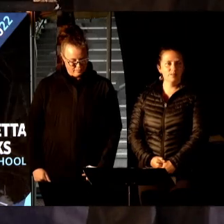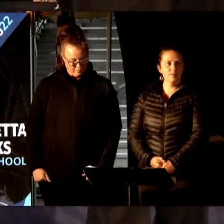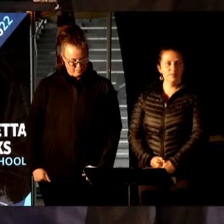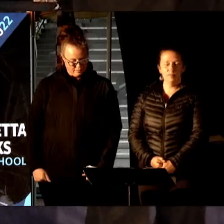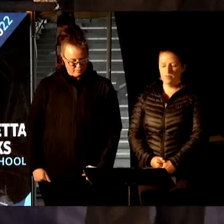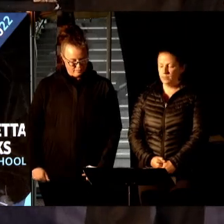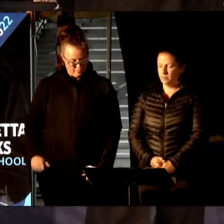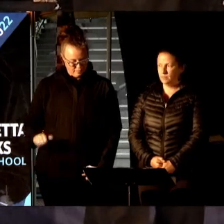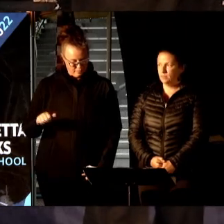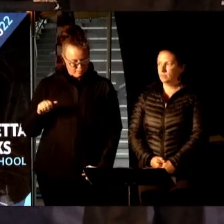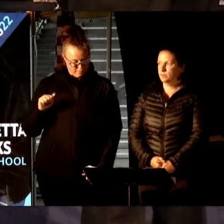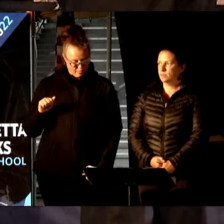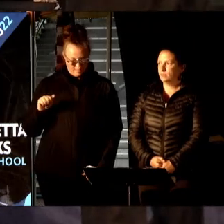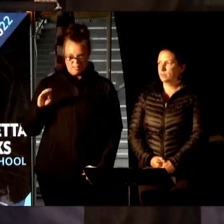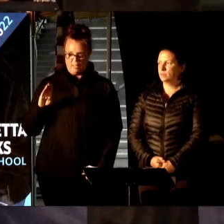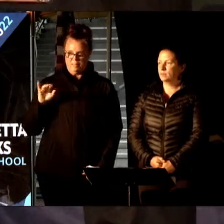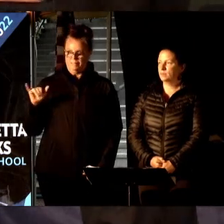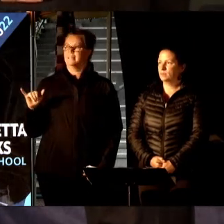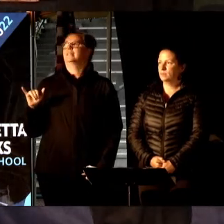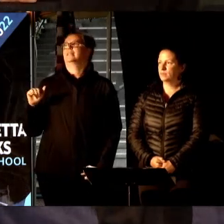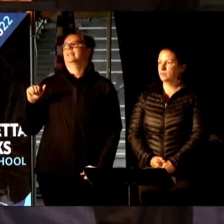And Andy Santos.